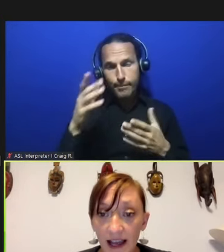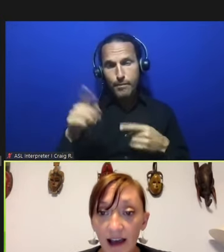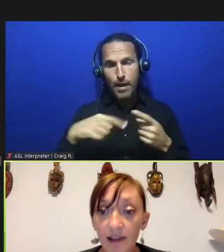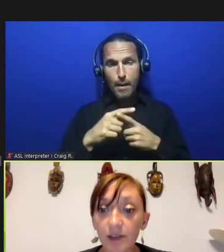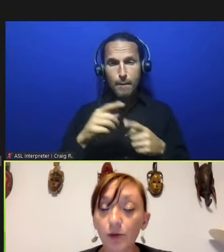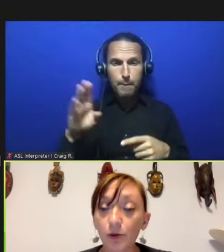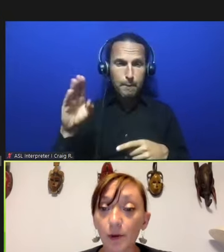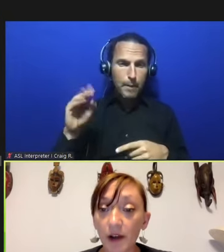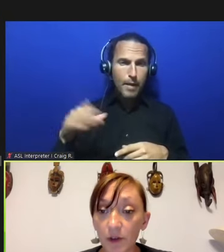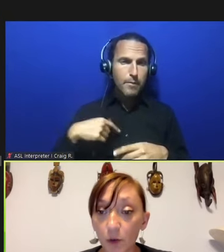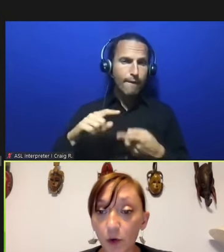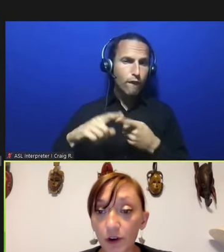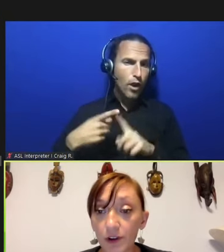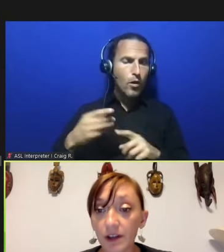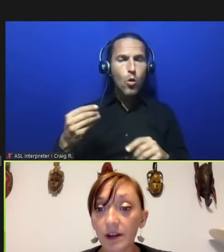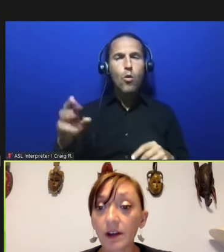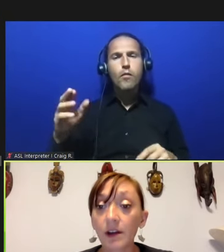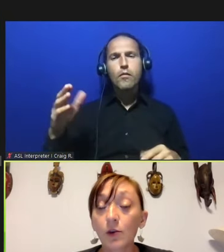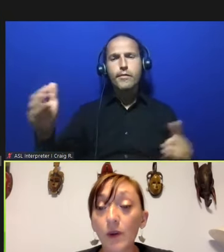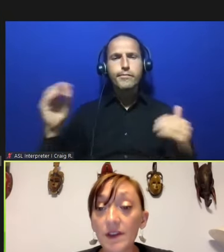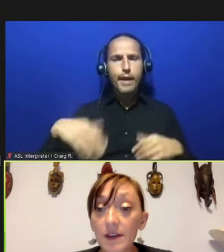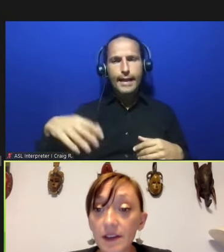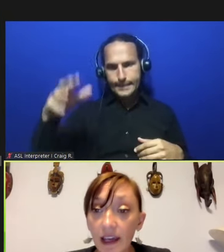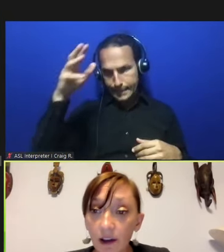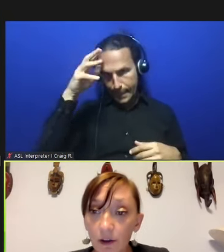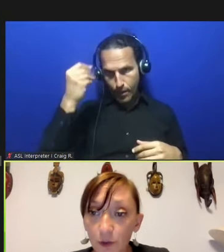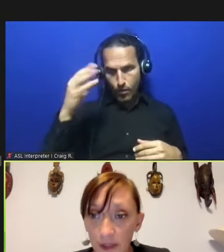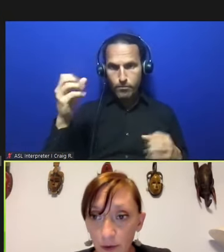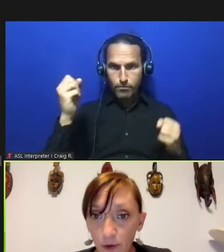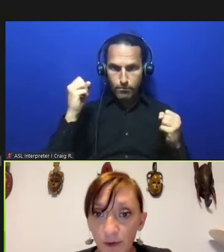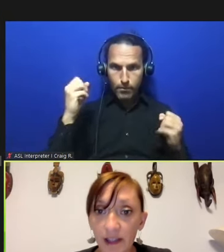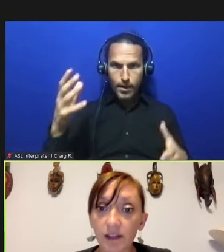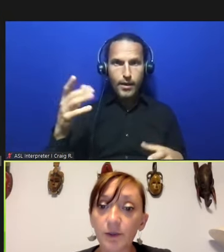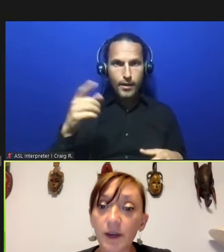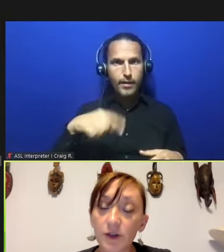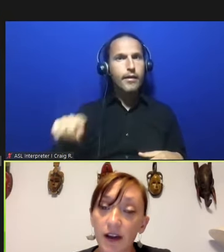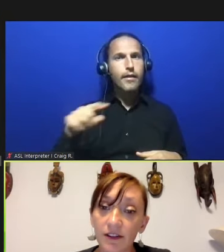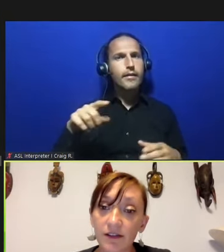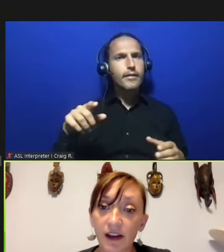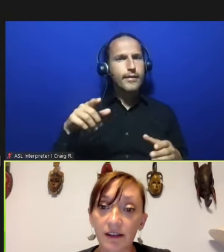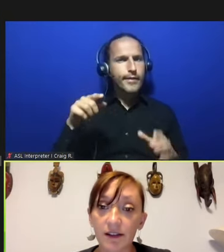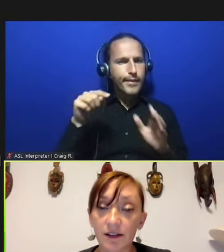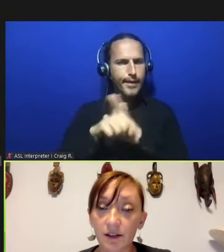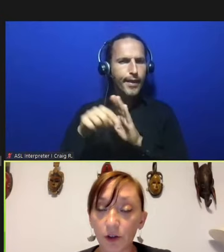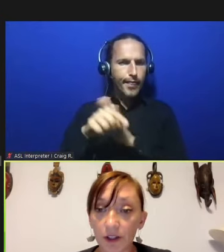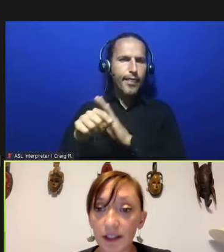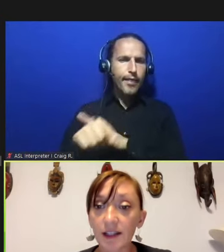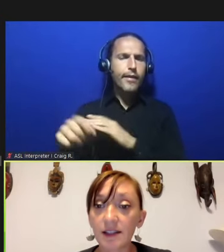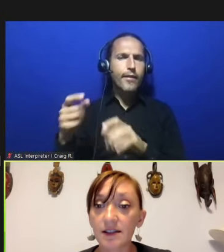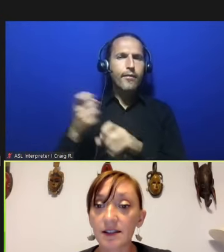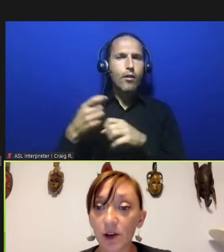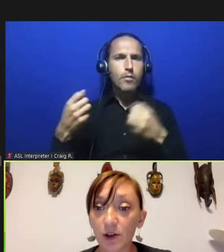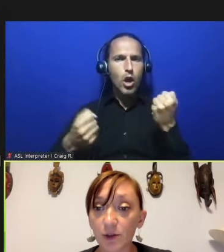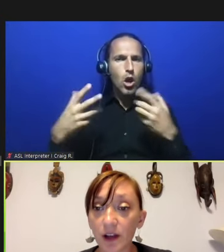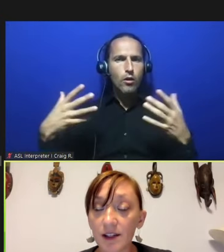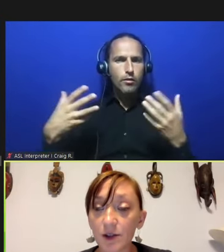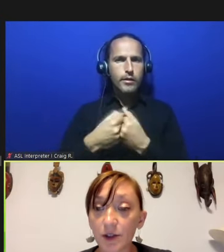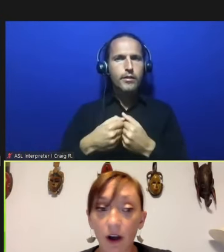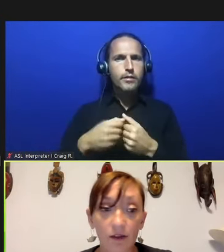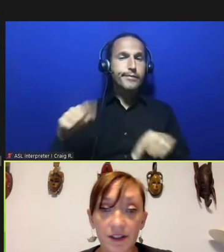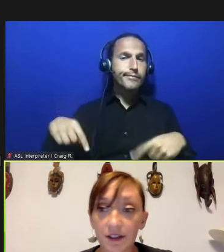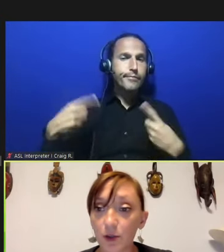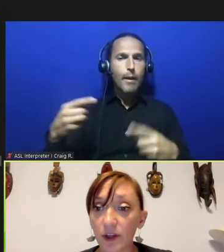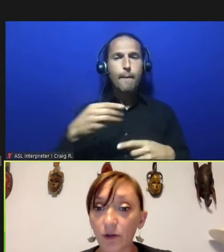my dad, or about the more than 1,800 people who have been killed by traffic violence in New York City since Mayor de Blasio